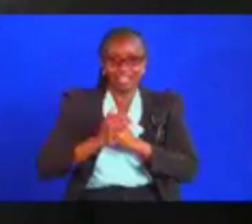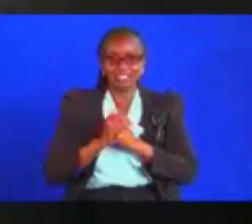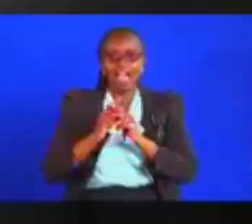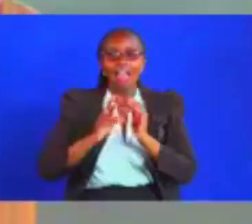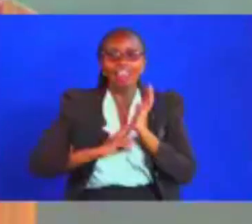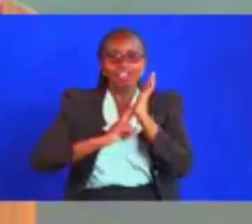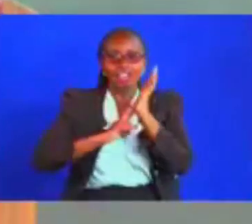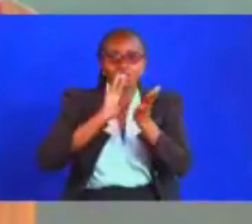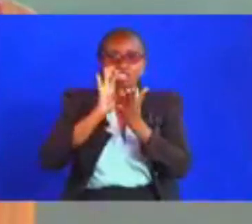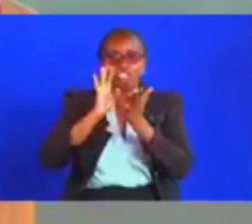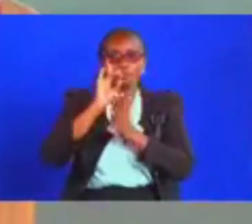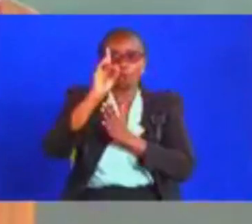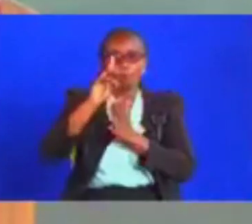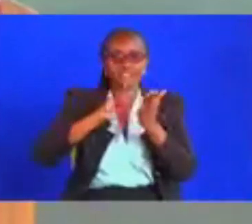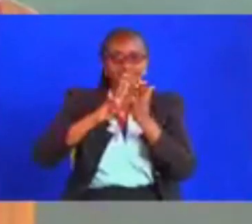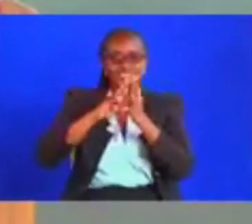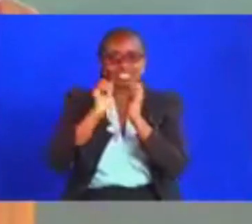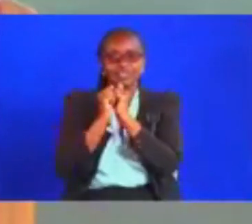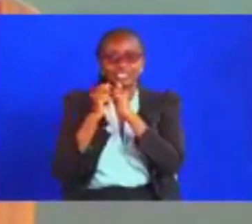Revelations 1:17.